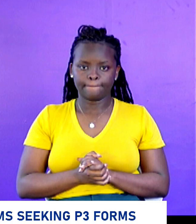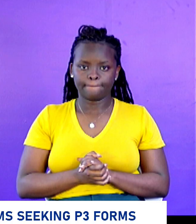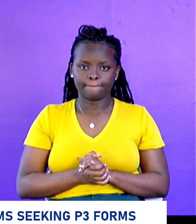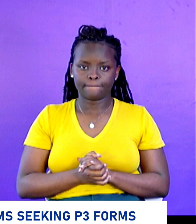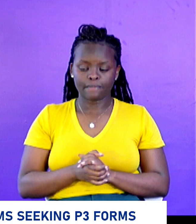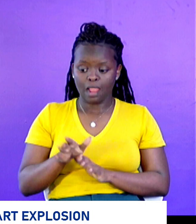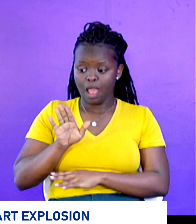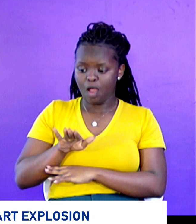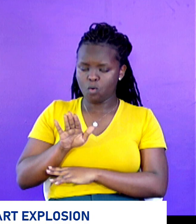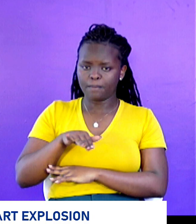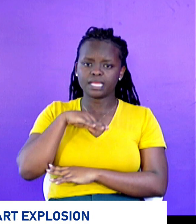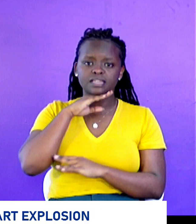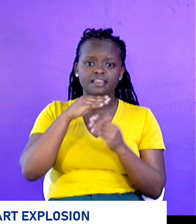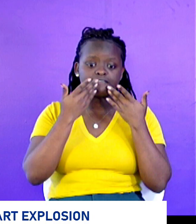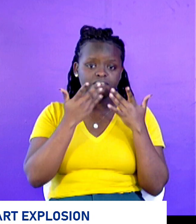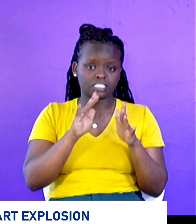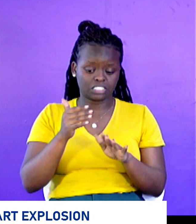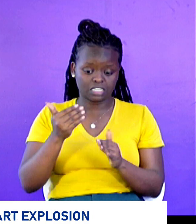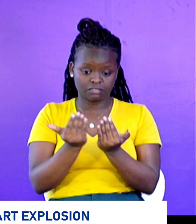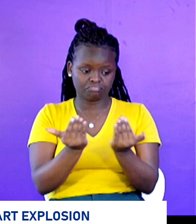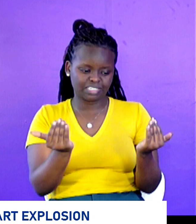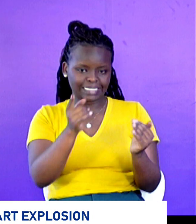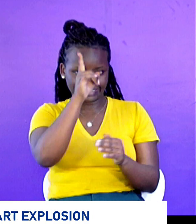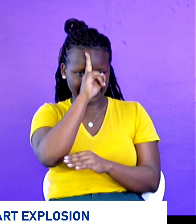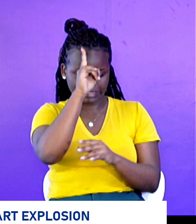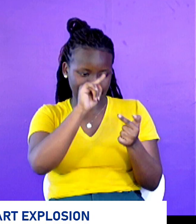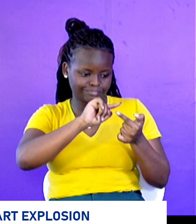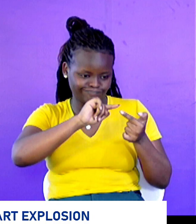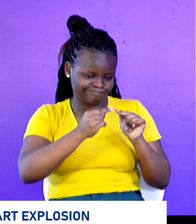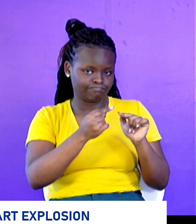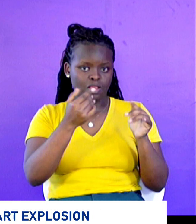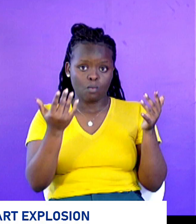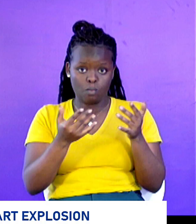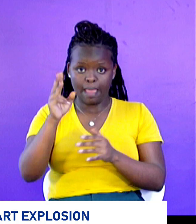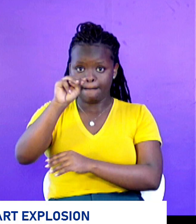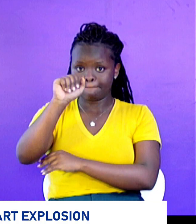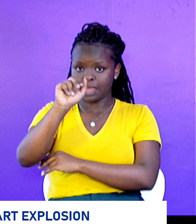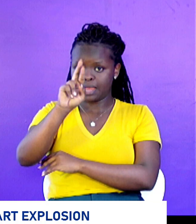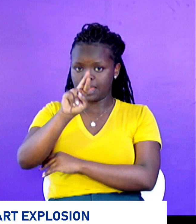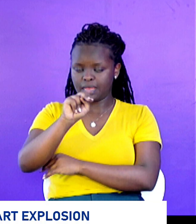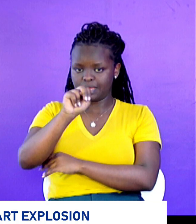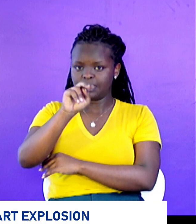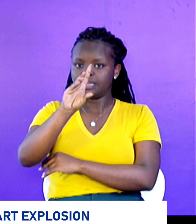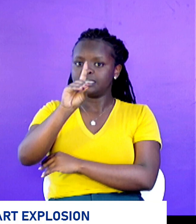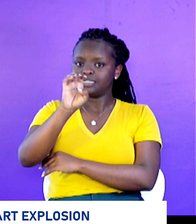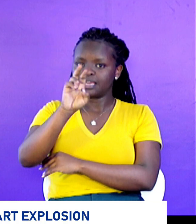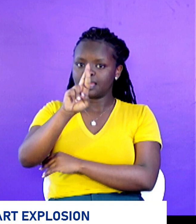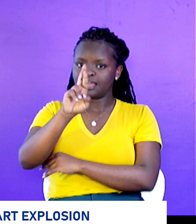A woman has died and her child was seriously injured in Mandera's border region